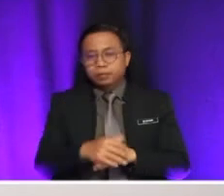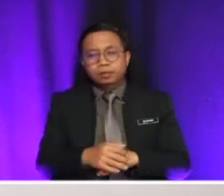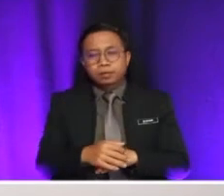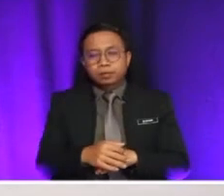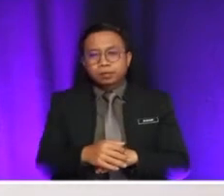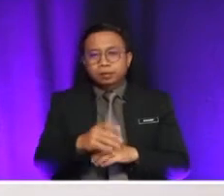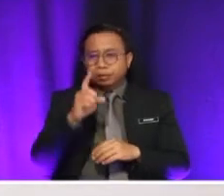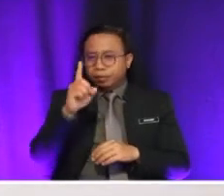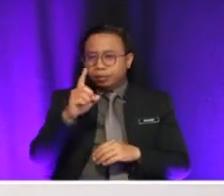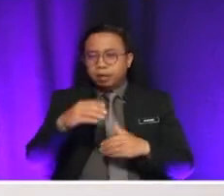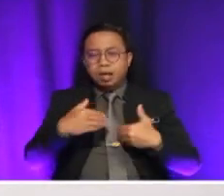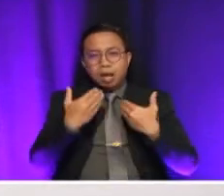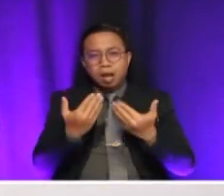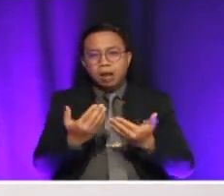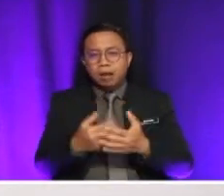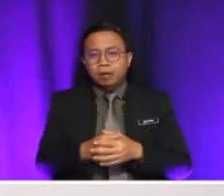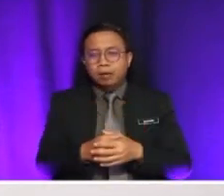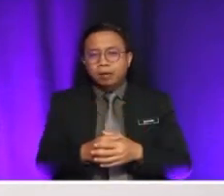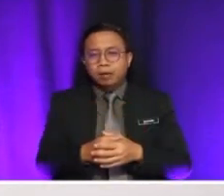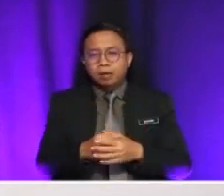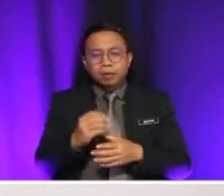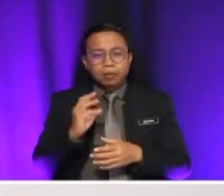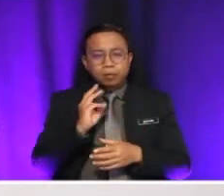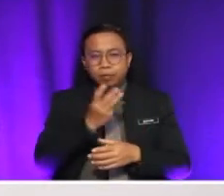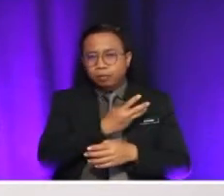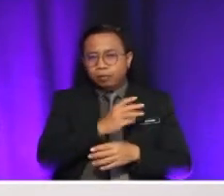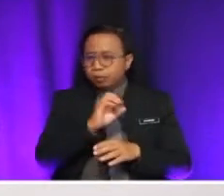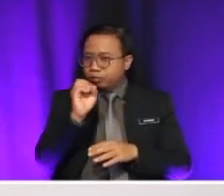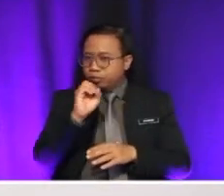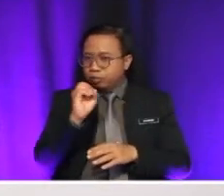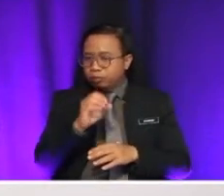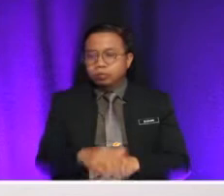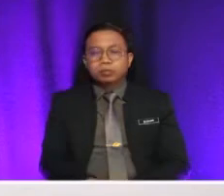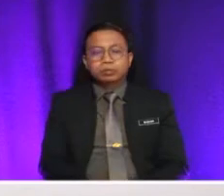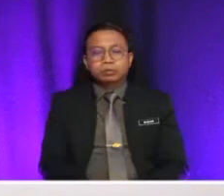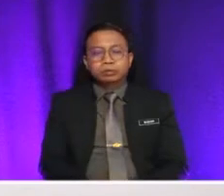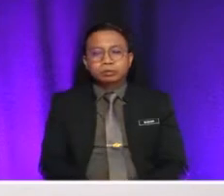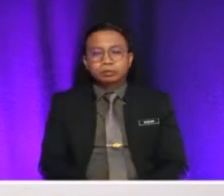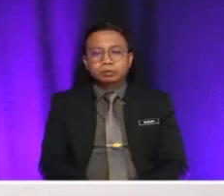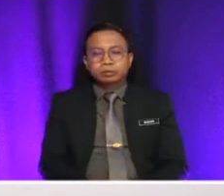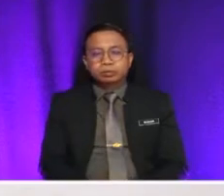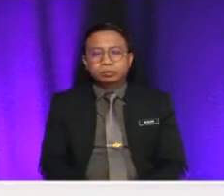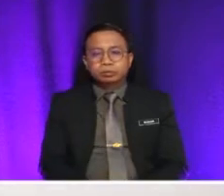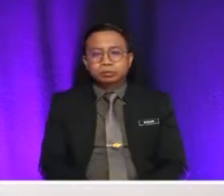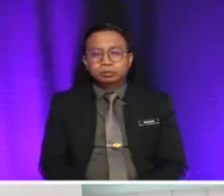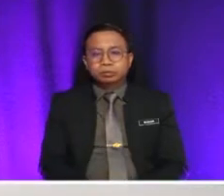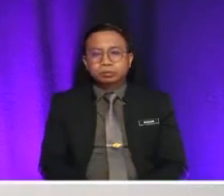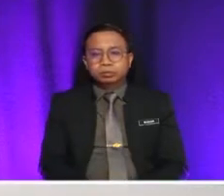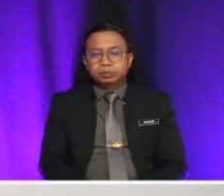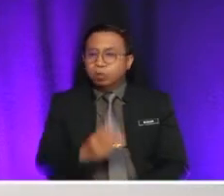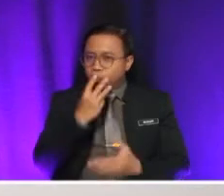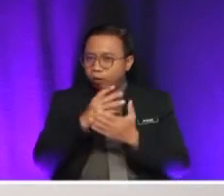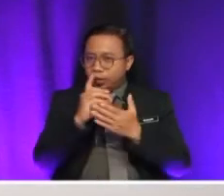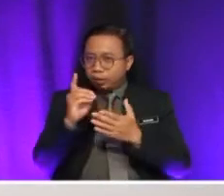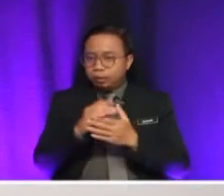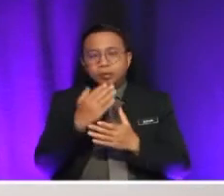paragraph points out how we will feel if we are out of electricity just for like few hours. Okay, well done.